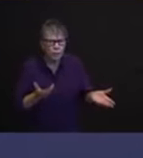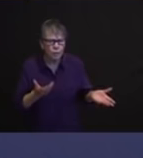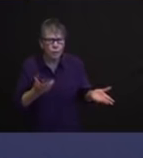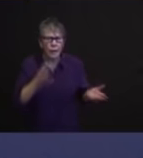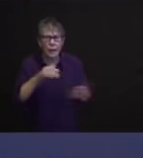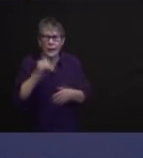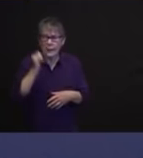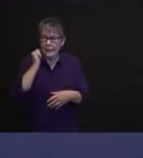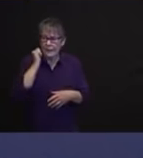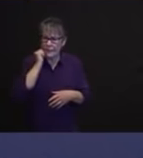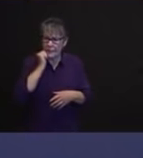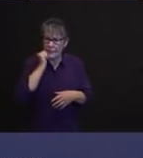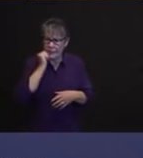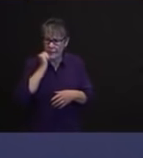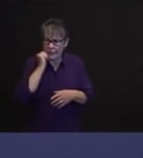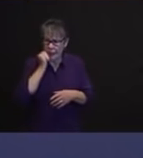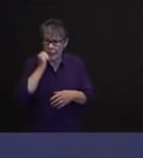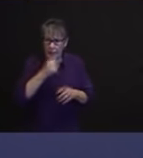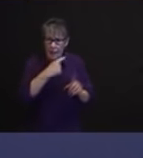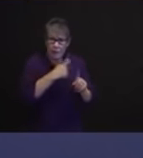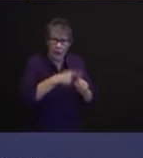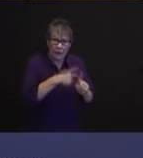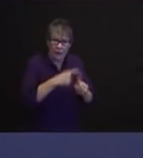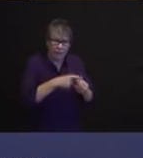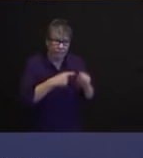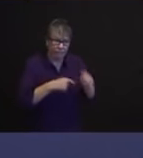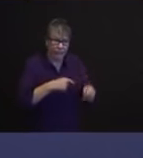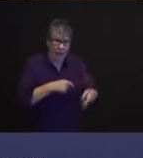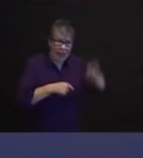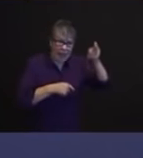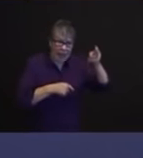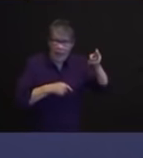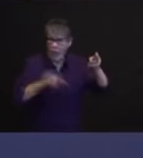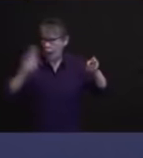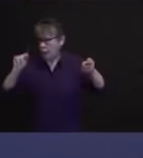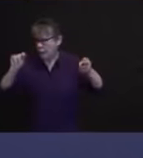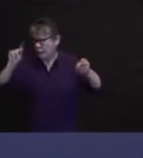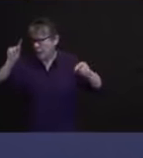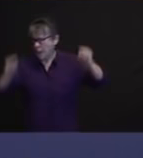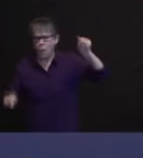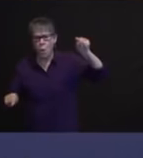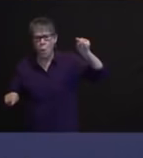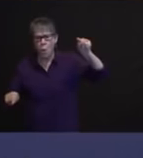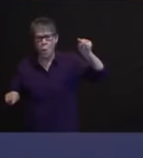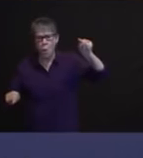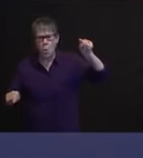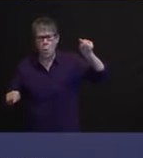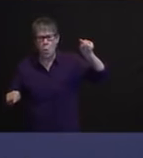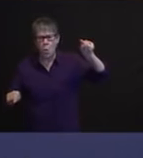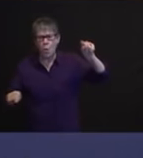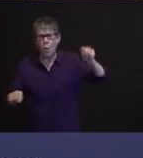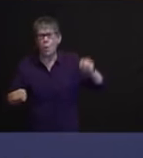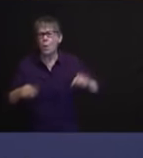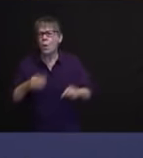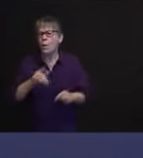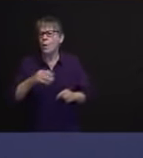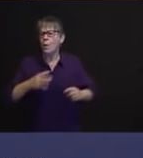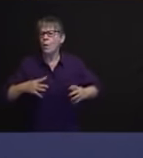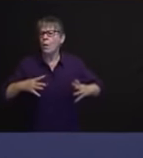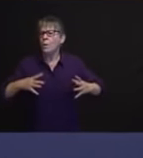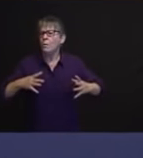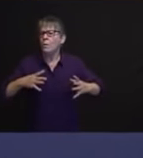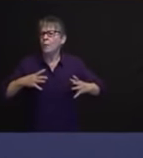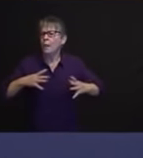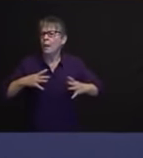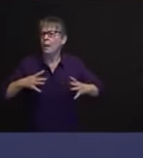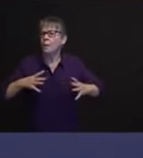although, as you and I both said, today's is based on a holiday, and we know that holidays are going to have lower testing and the data is going to be